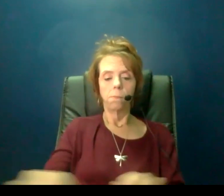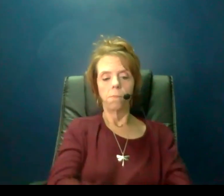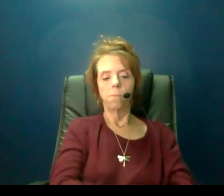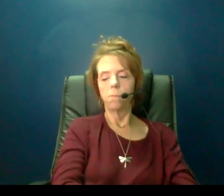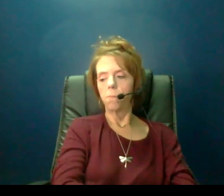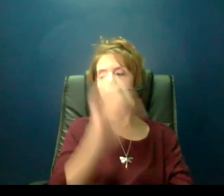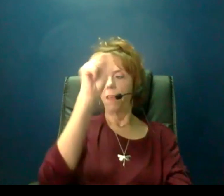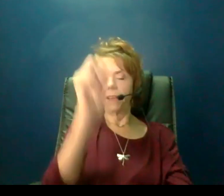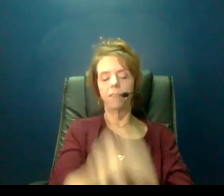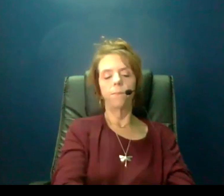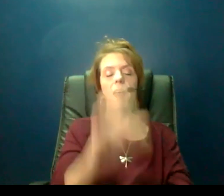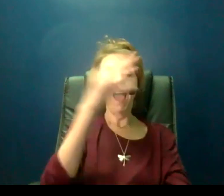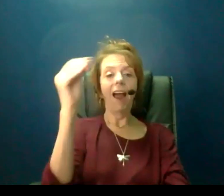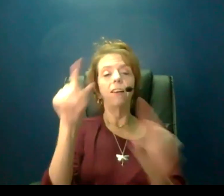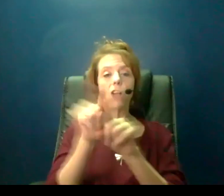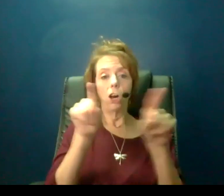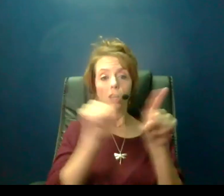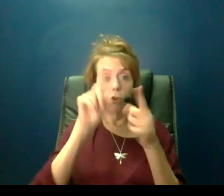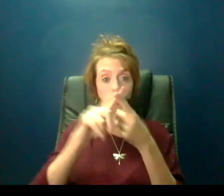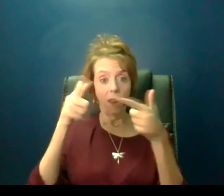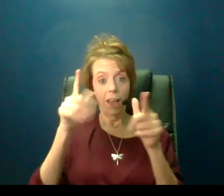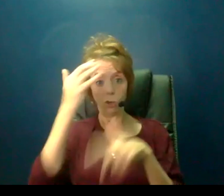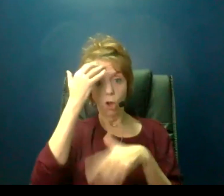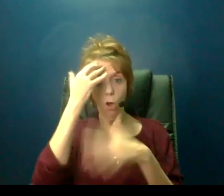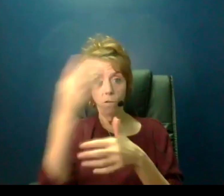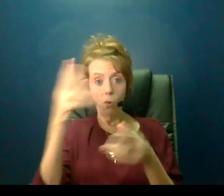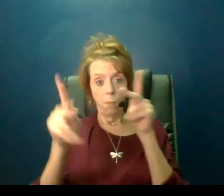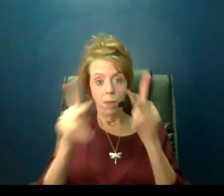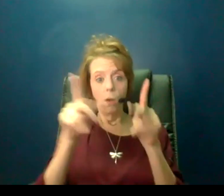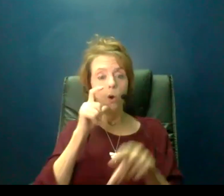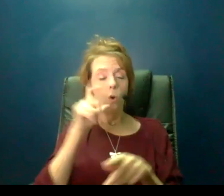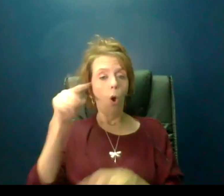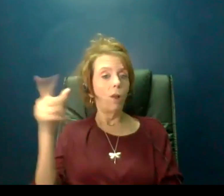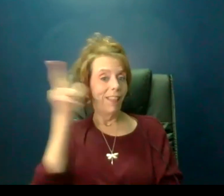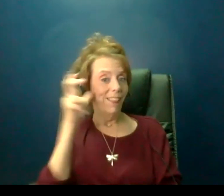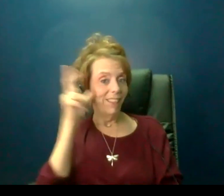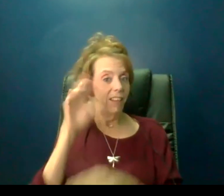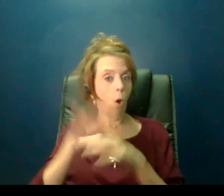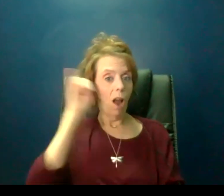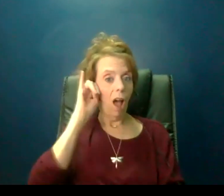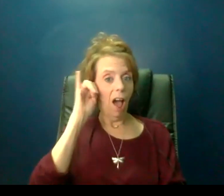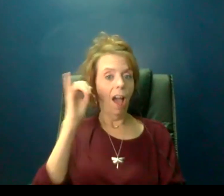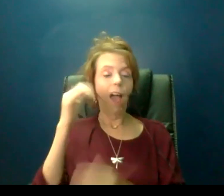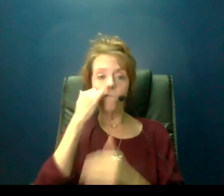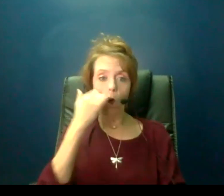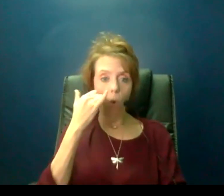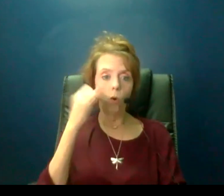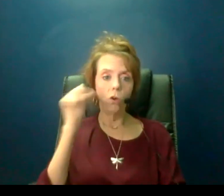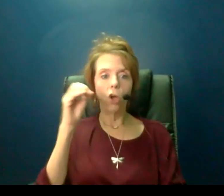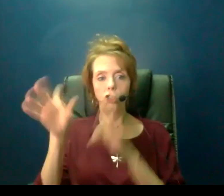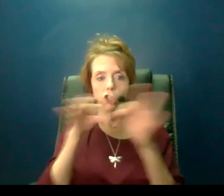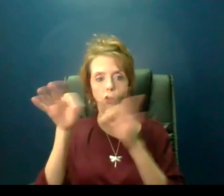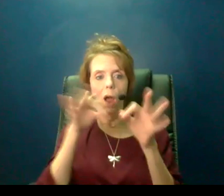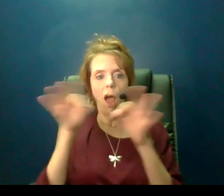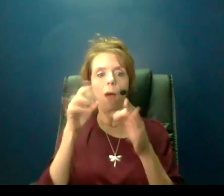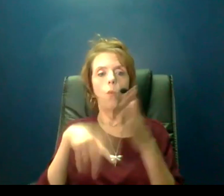That does it. And also just to note that there's a couple folks that are just listening in on iPhone. So if you can just describe what